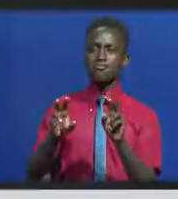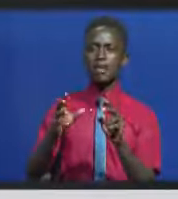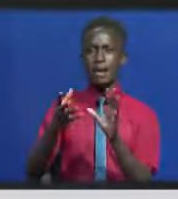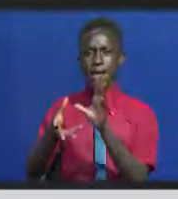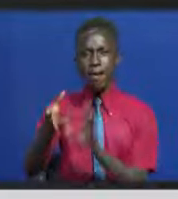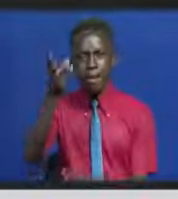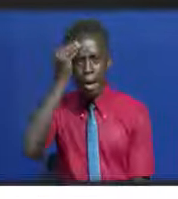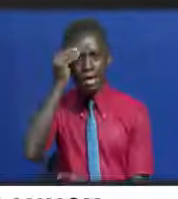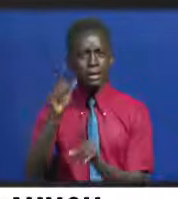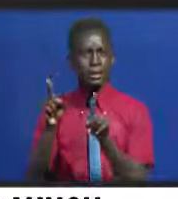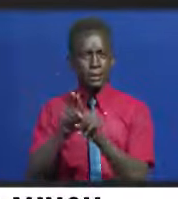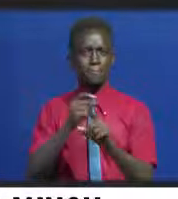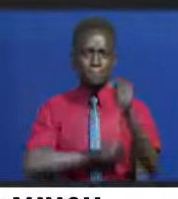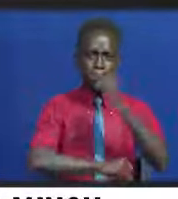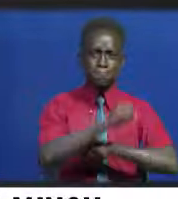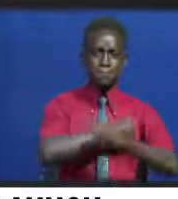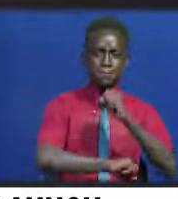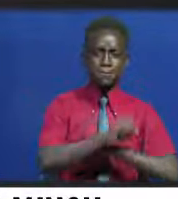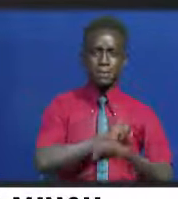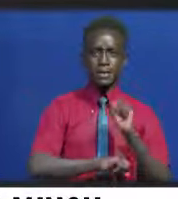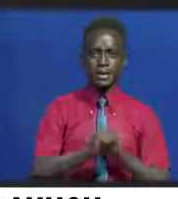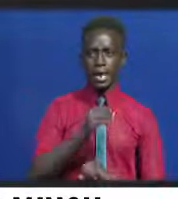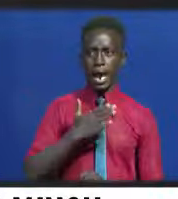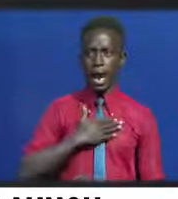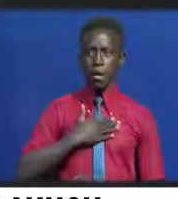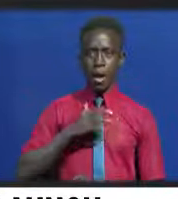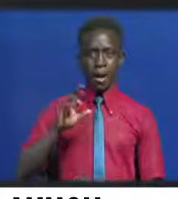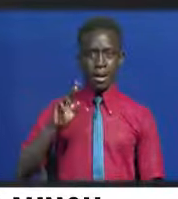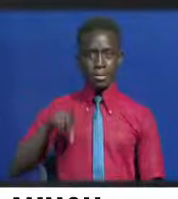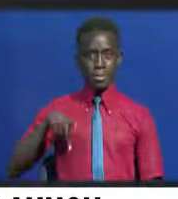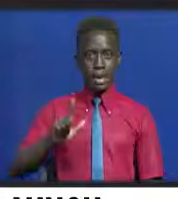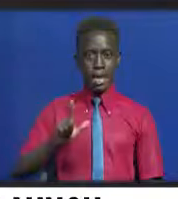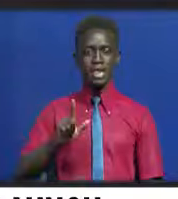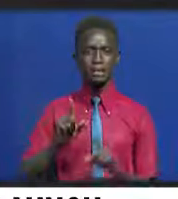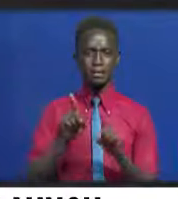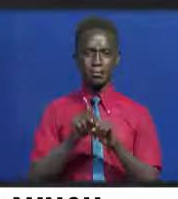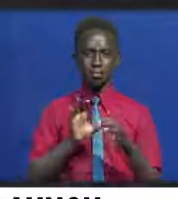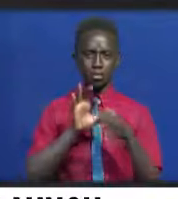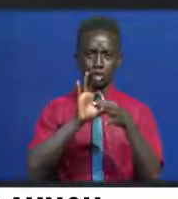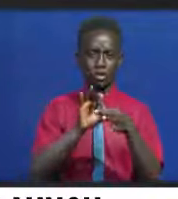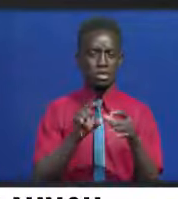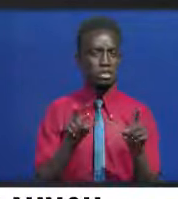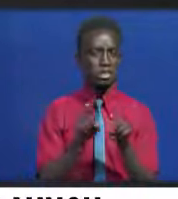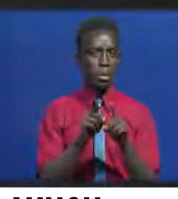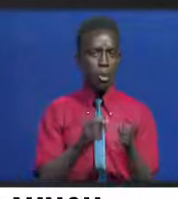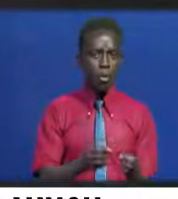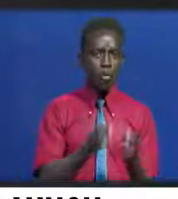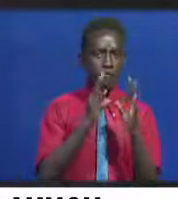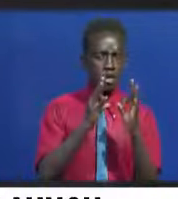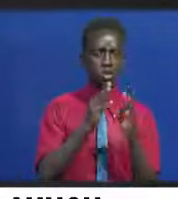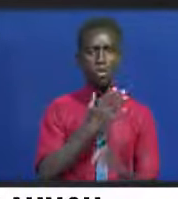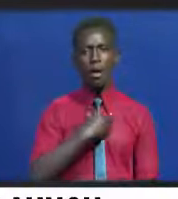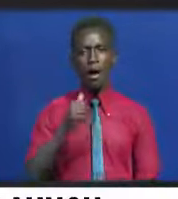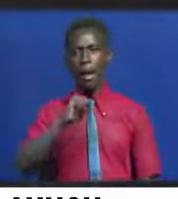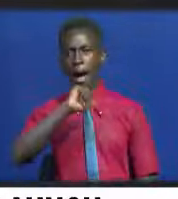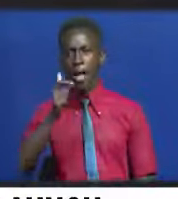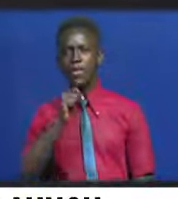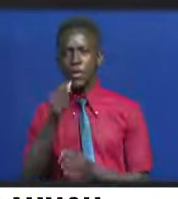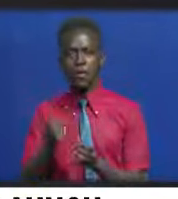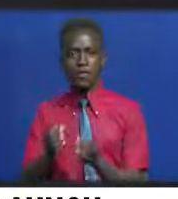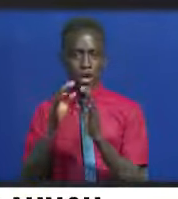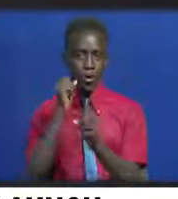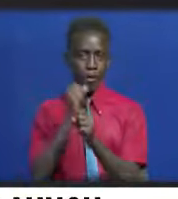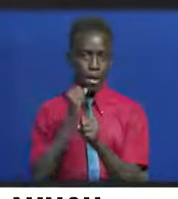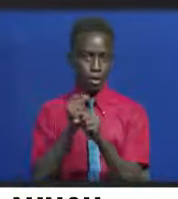as a qualification for joining the formal and informal workforce. In this regard, we are sowing